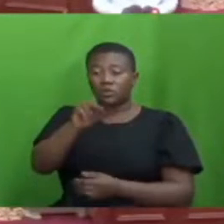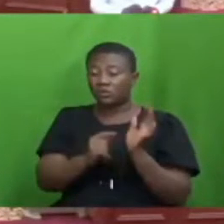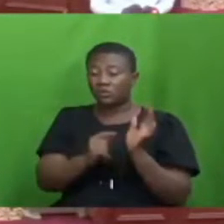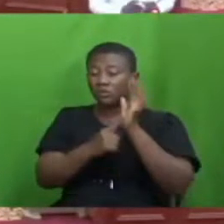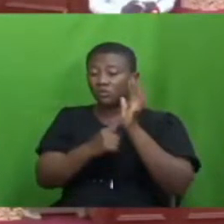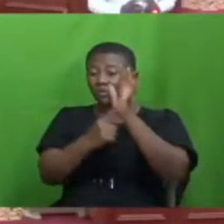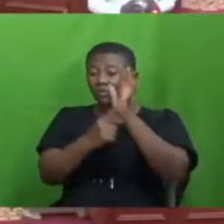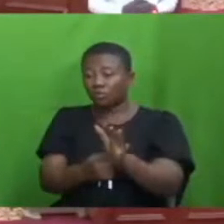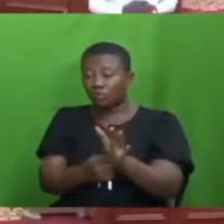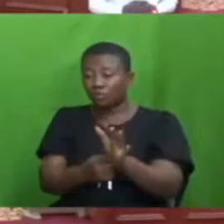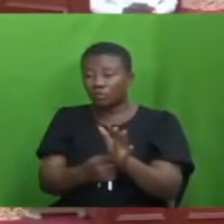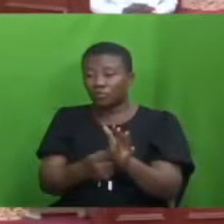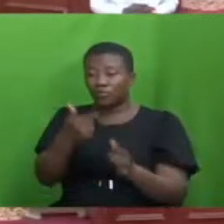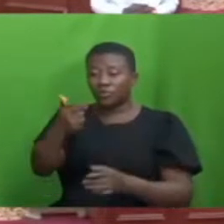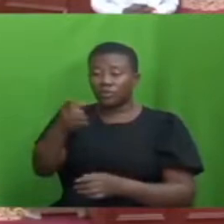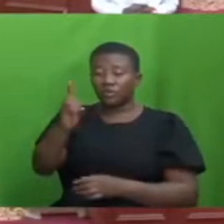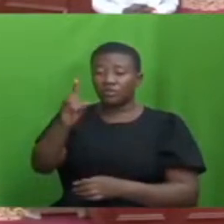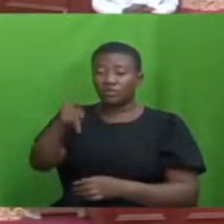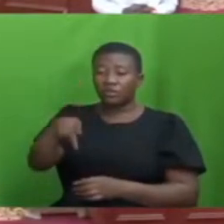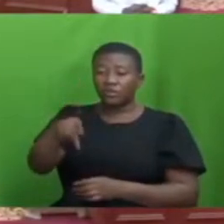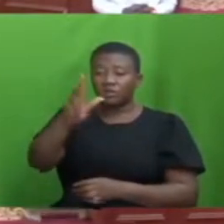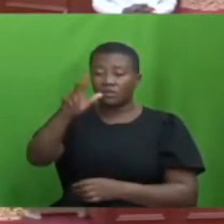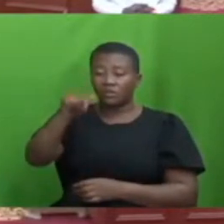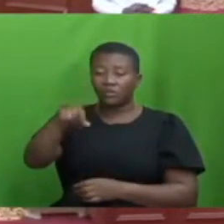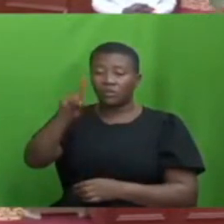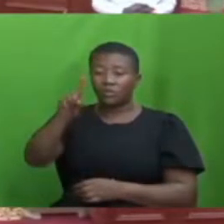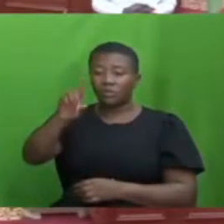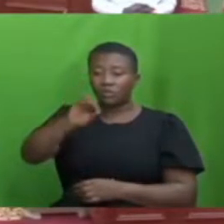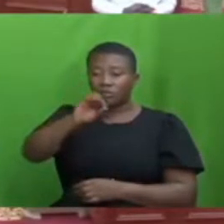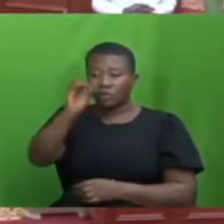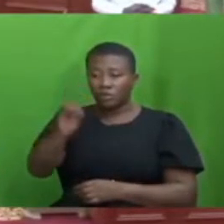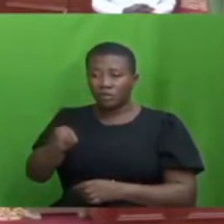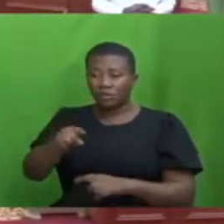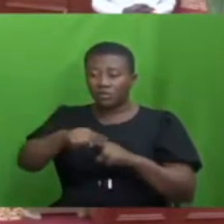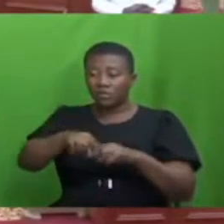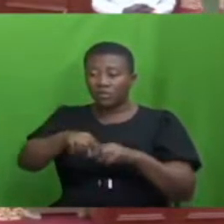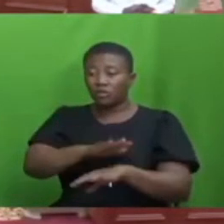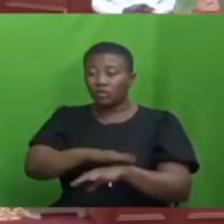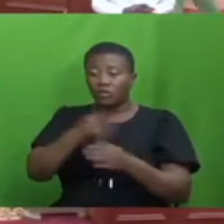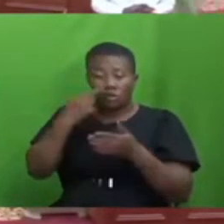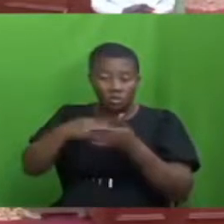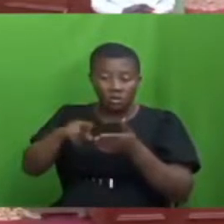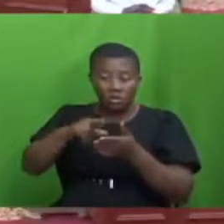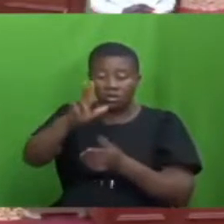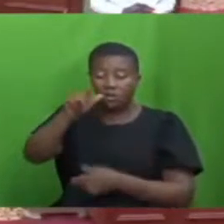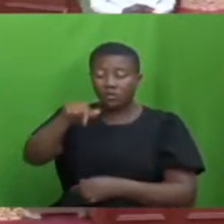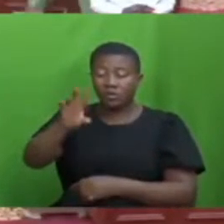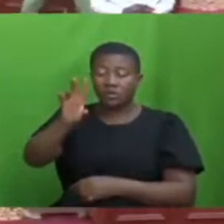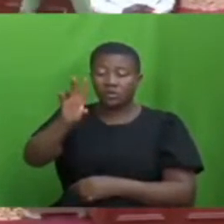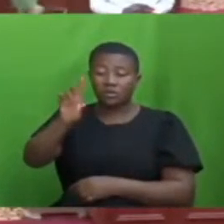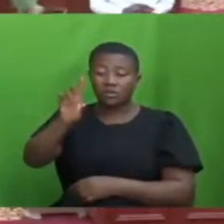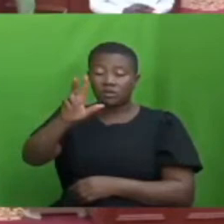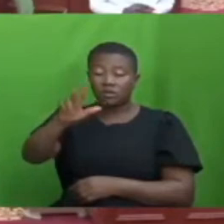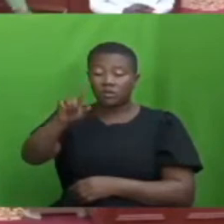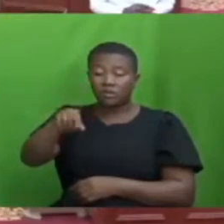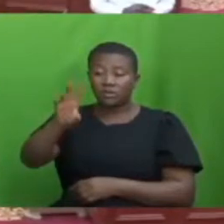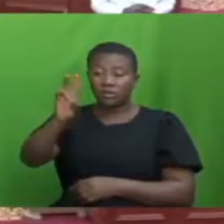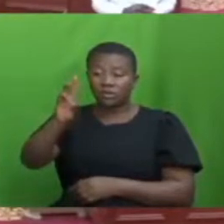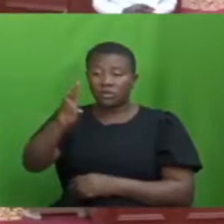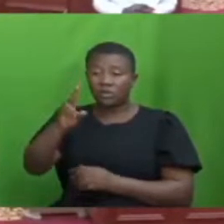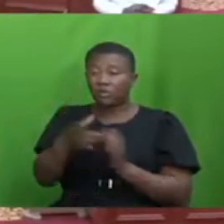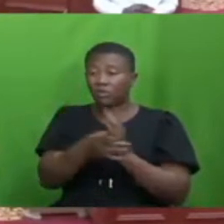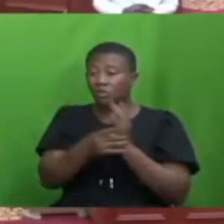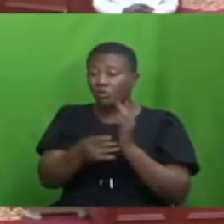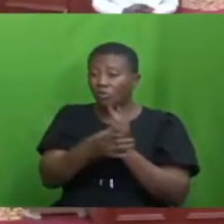real GDP growth was 3.1% compared to the revised target of 3.7%. Non-oil real GDP growth